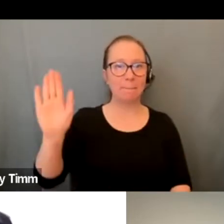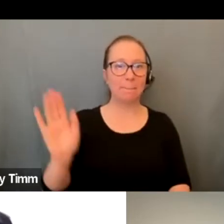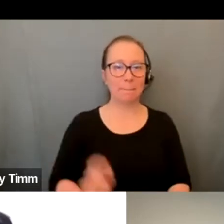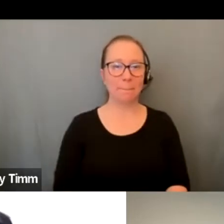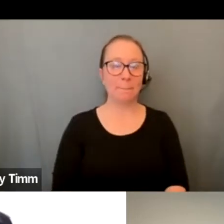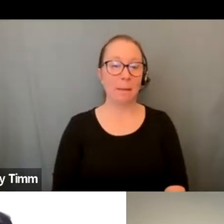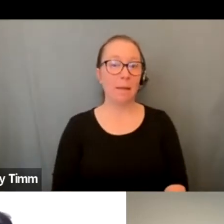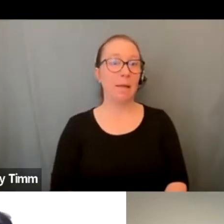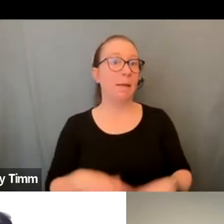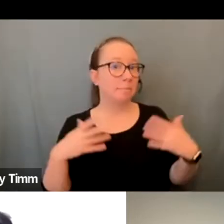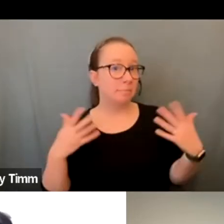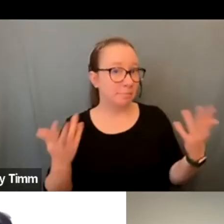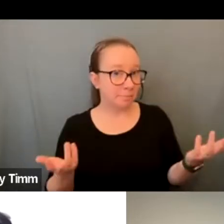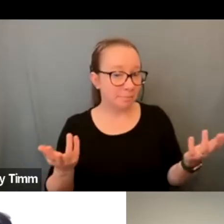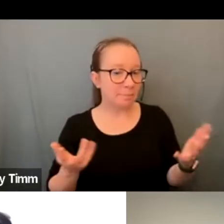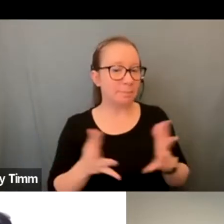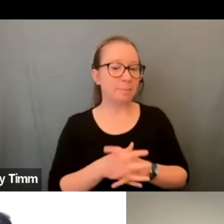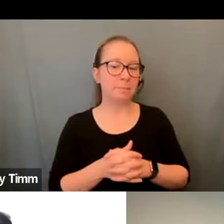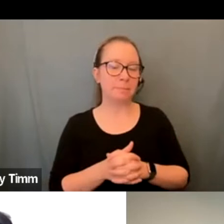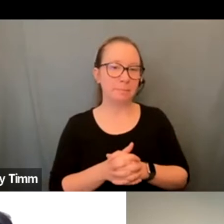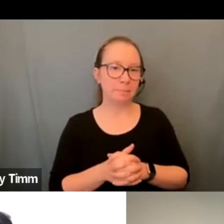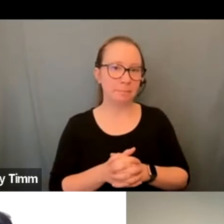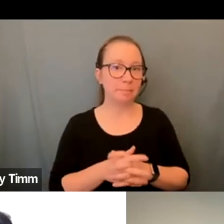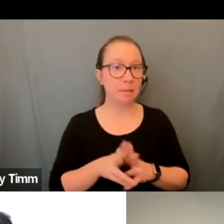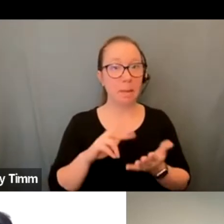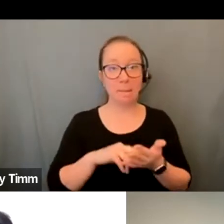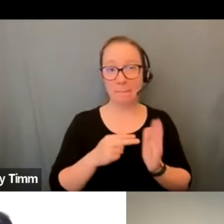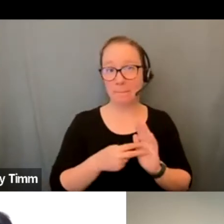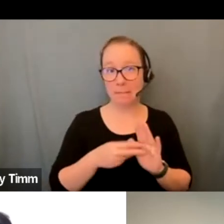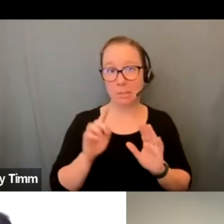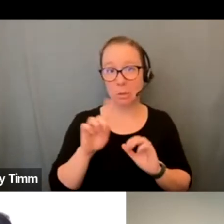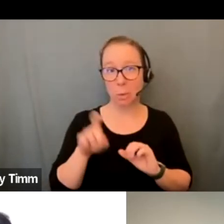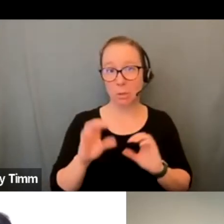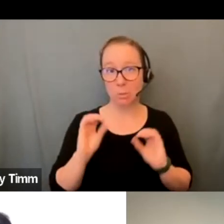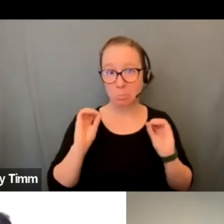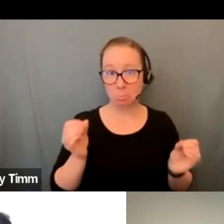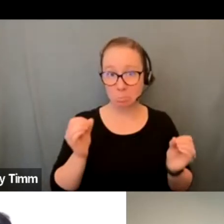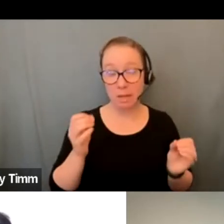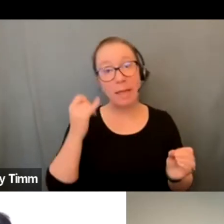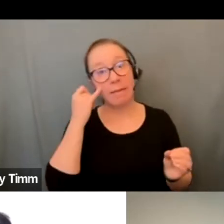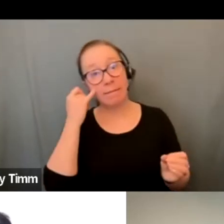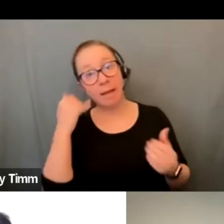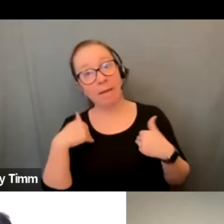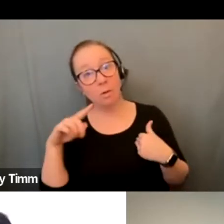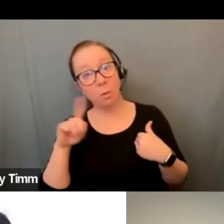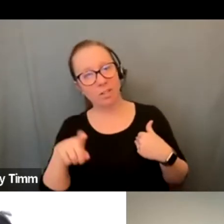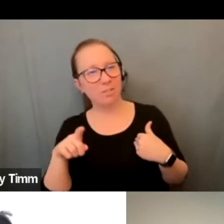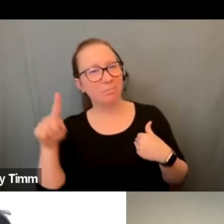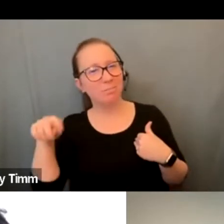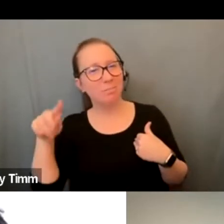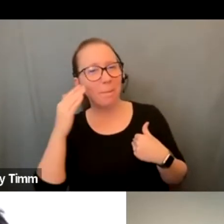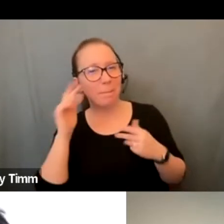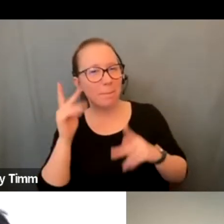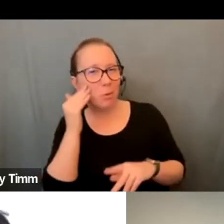that might mean that there aren't questions. If there are, I think people know where to follow up and how to reach you.